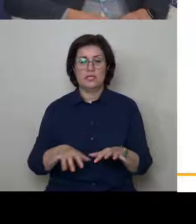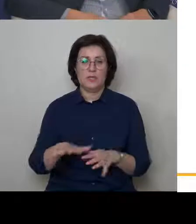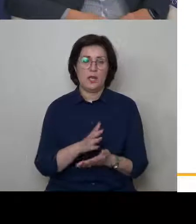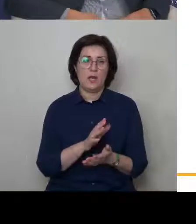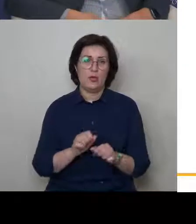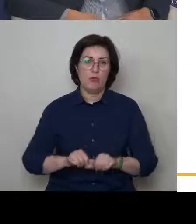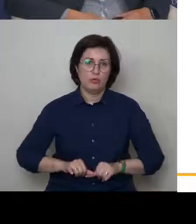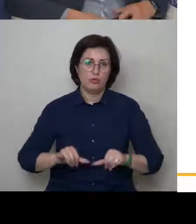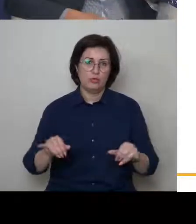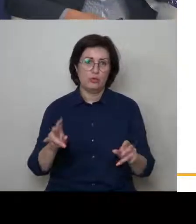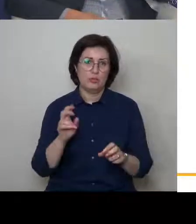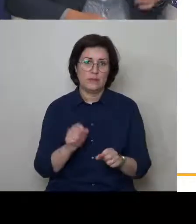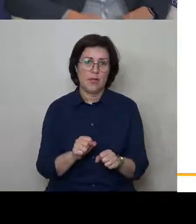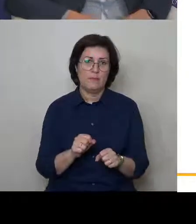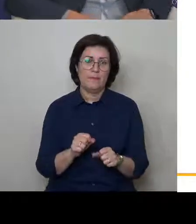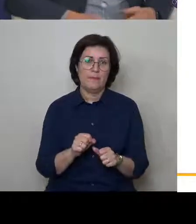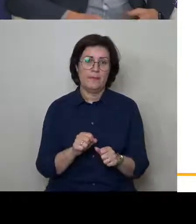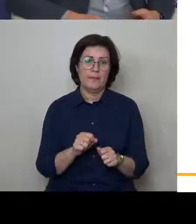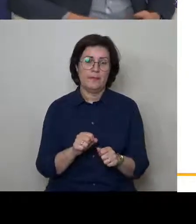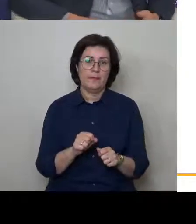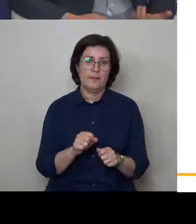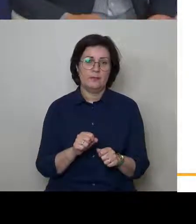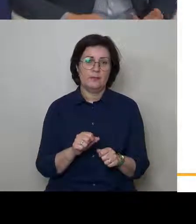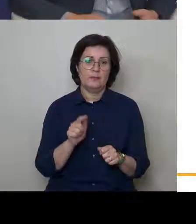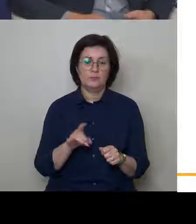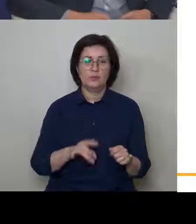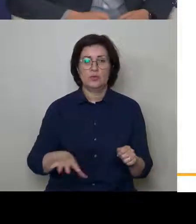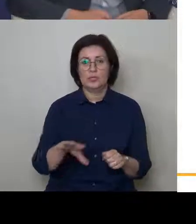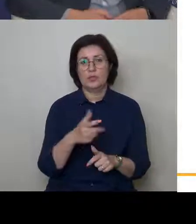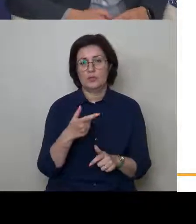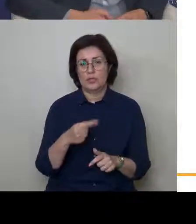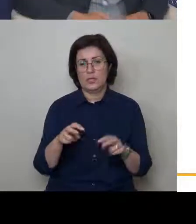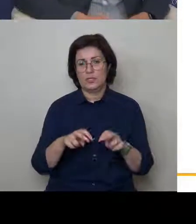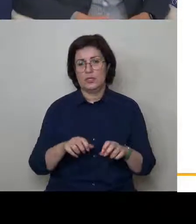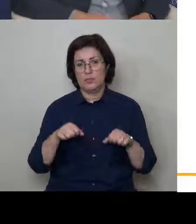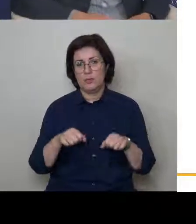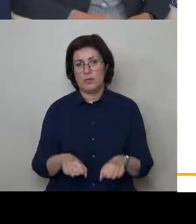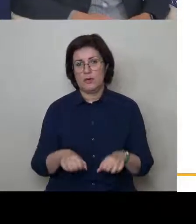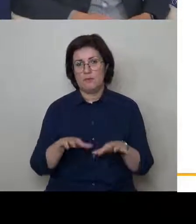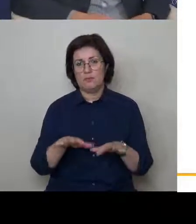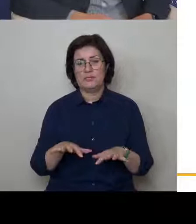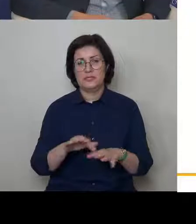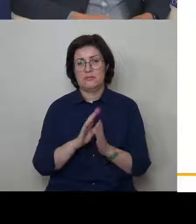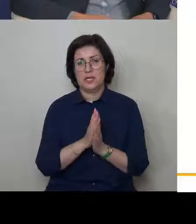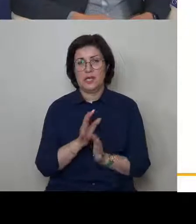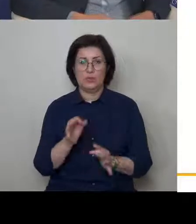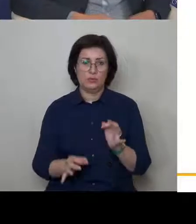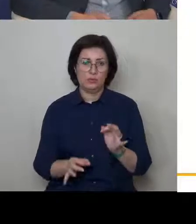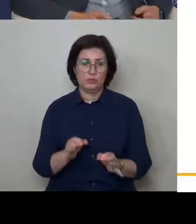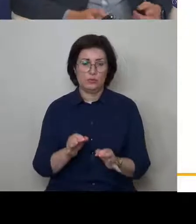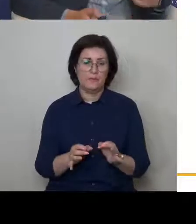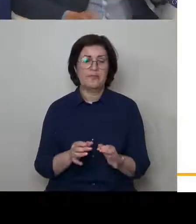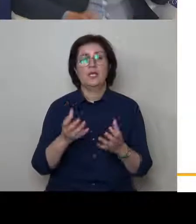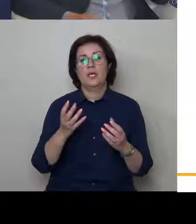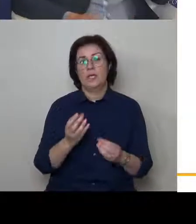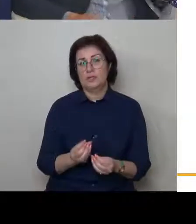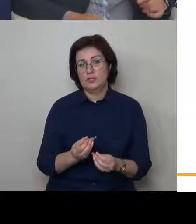whose jurisdiction covers the territory where the case was heard by the trial